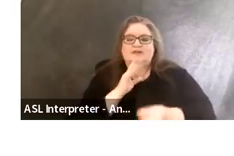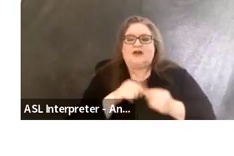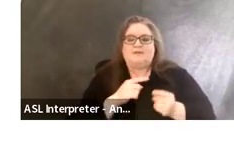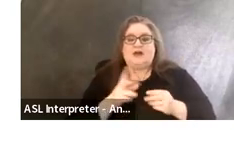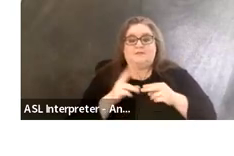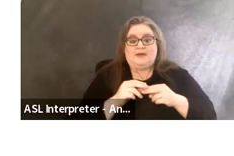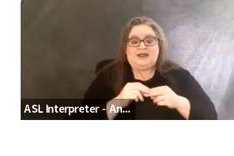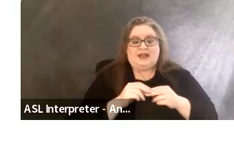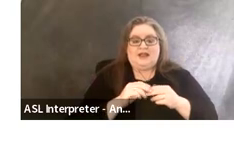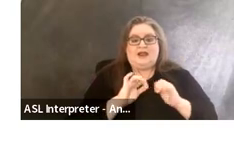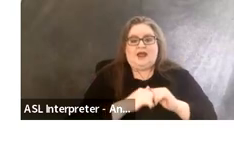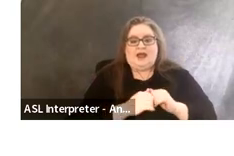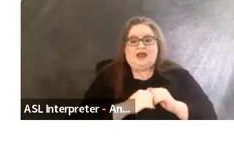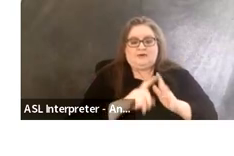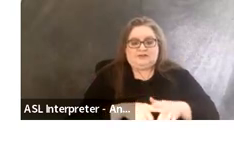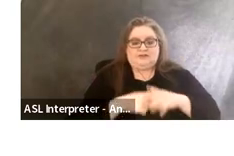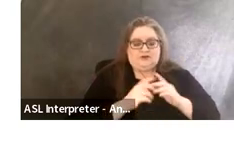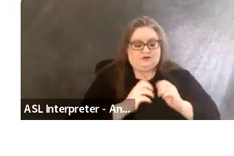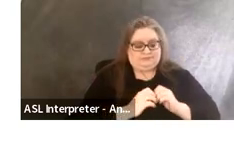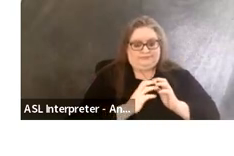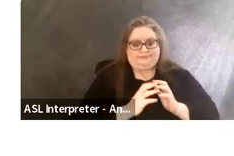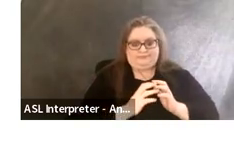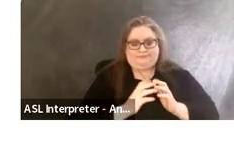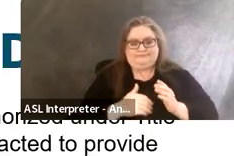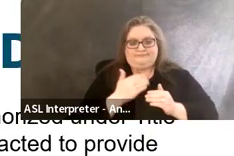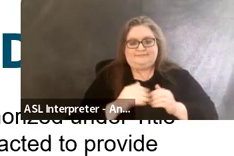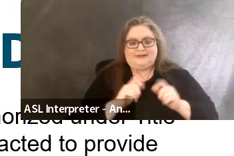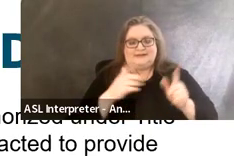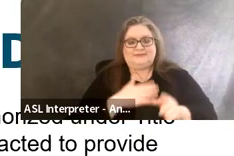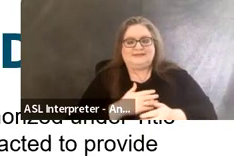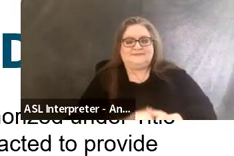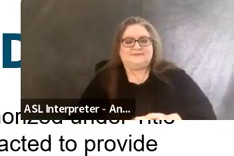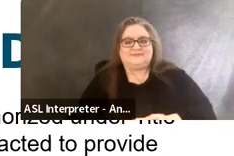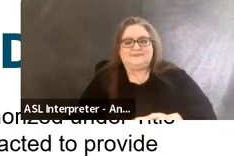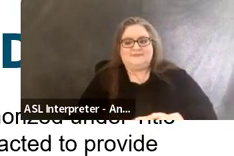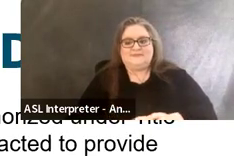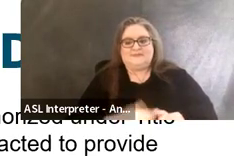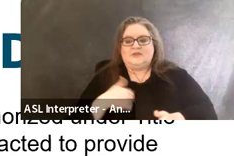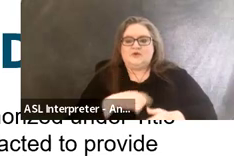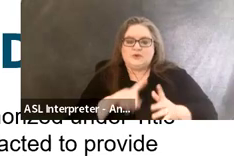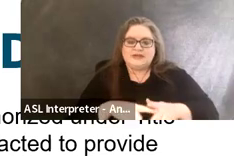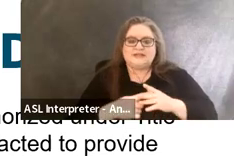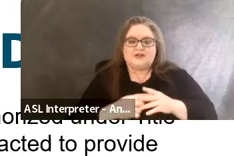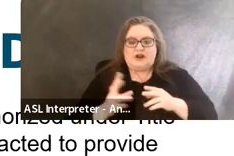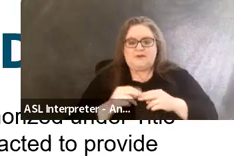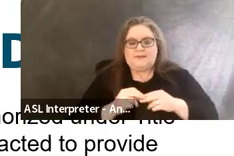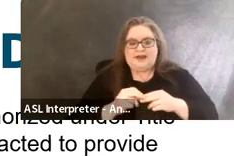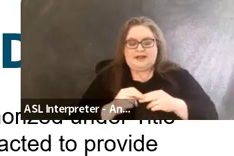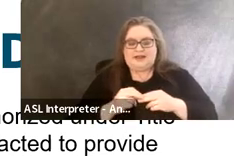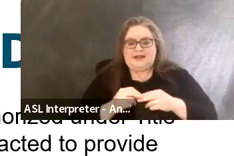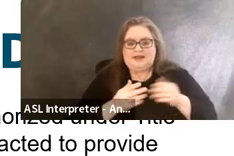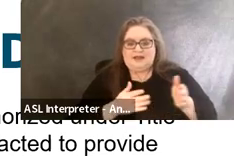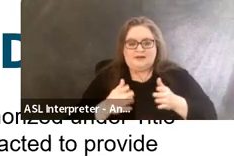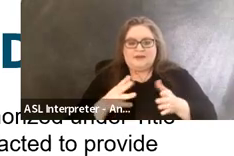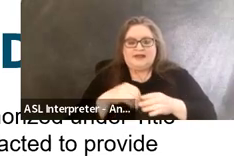its origins. Next slide. So we started our Medicaid path in